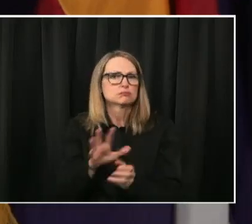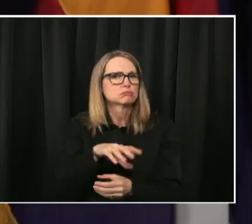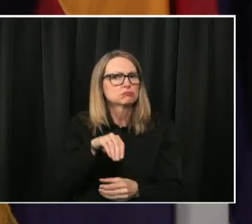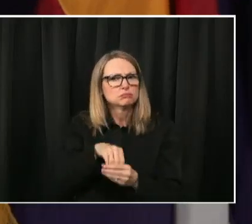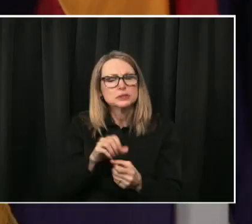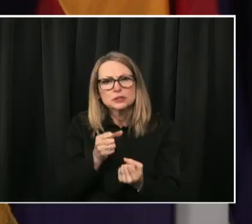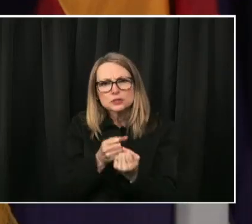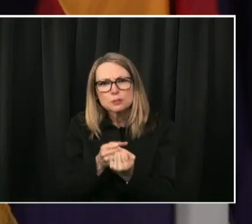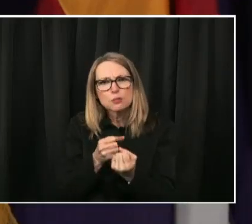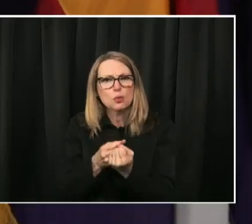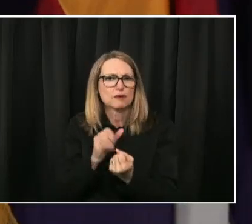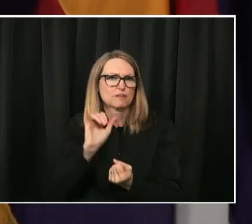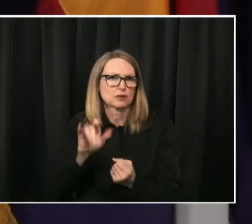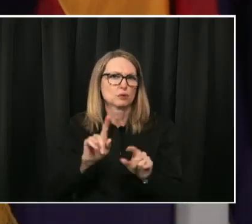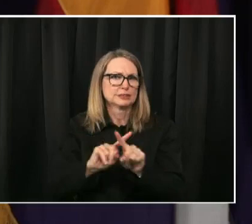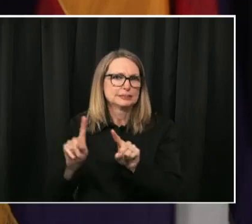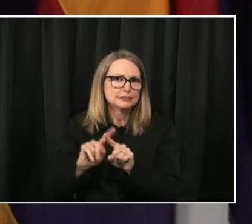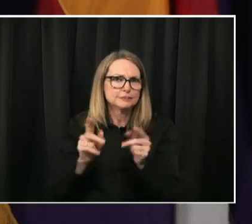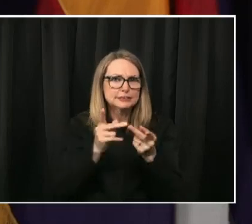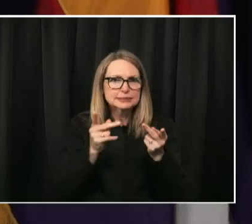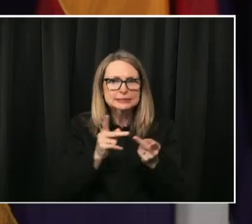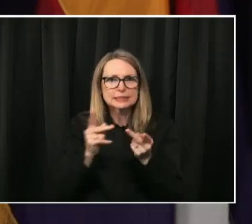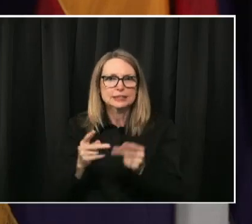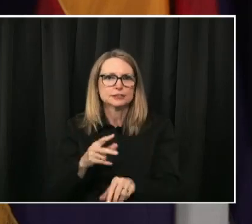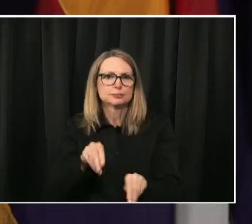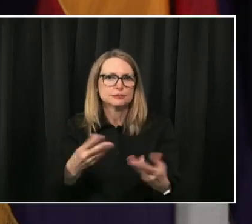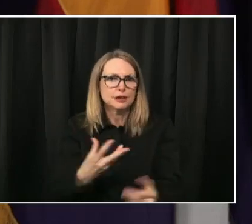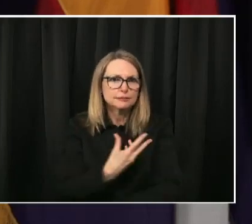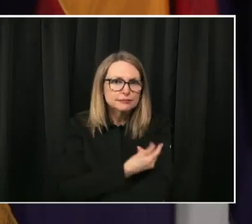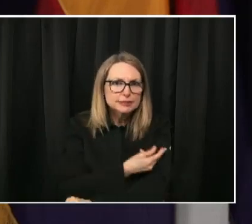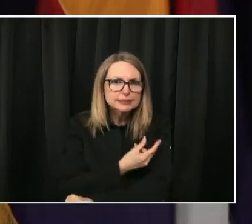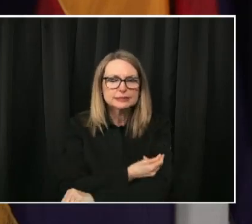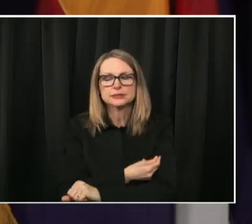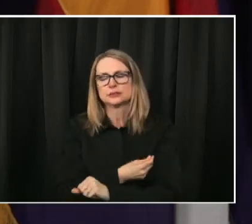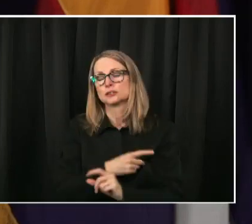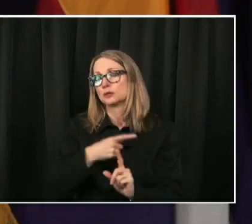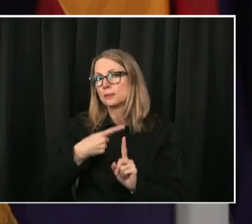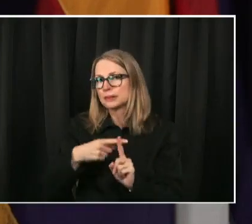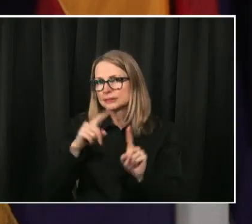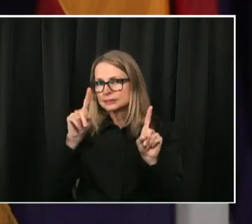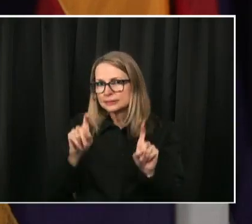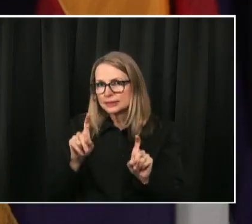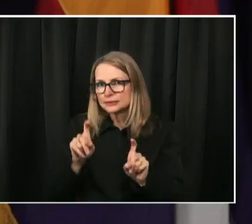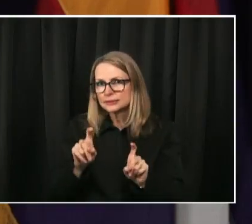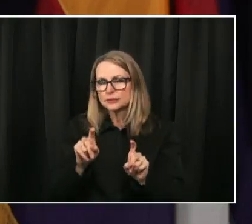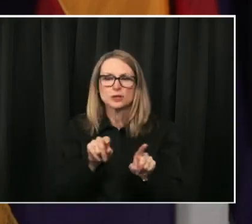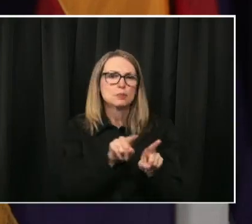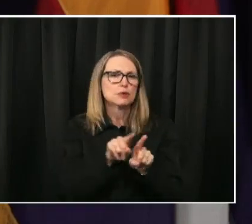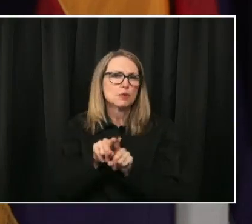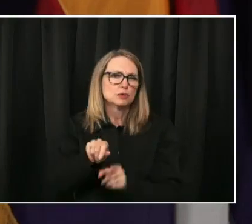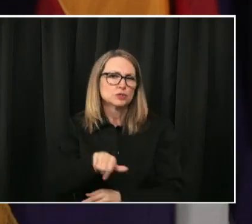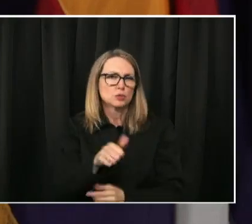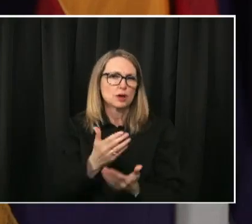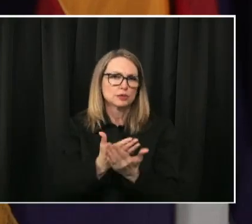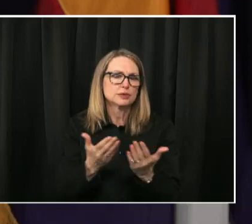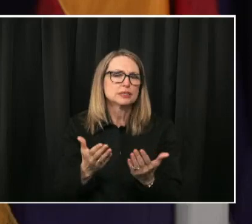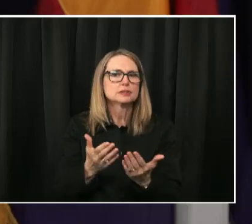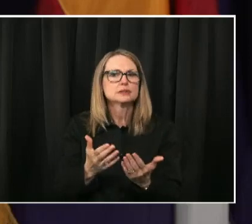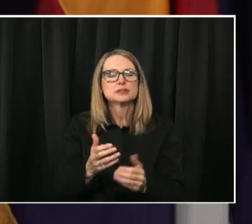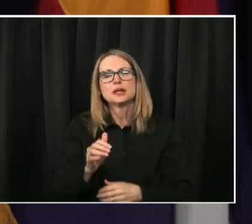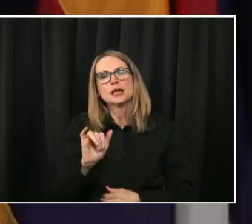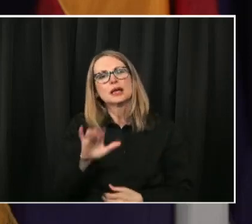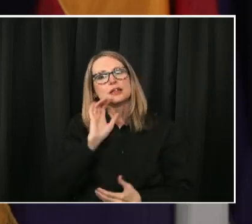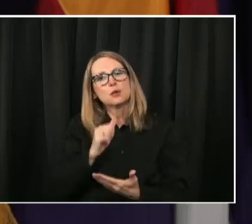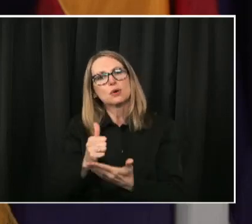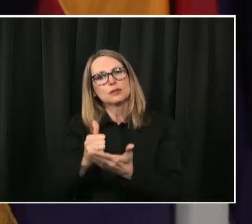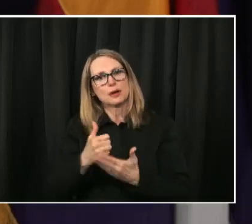our vaccination sites, the vaccination effort, testing, and a number of other areas that will help us emerge